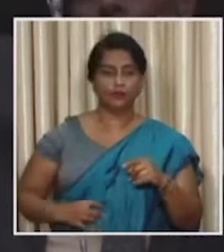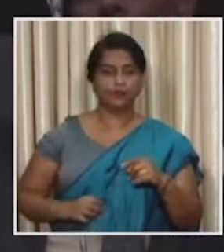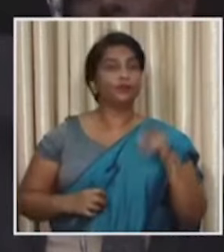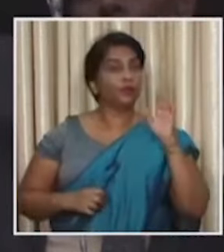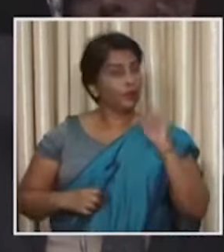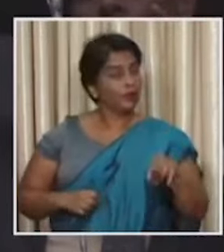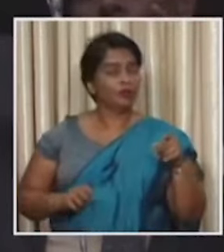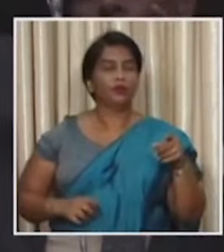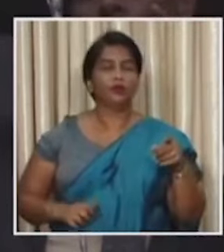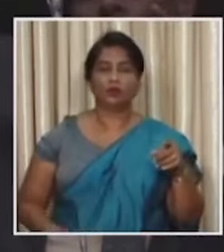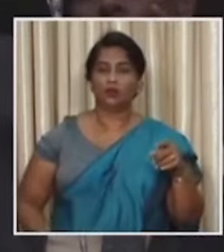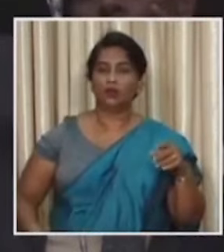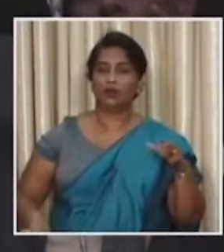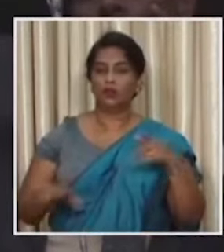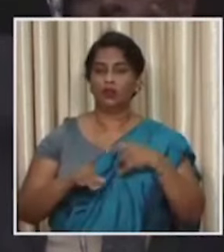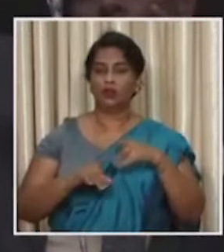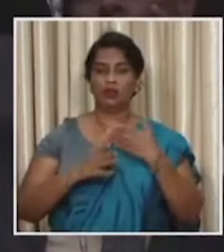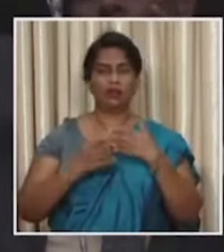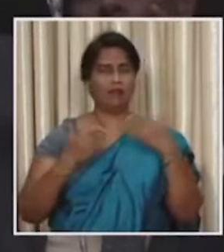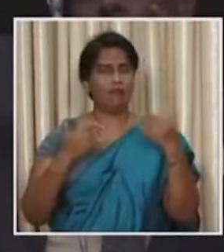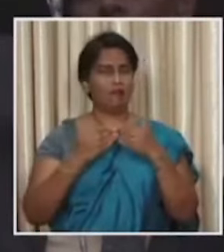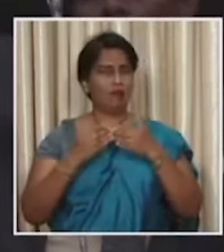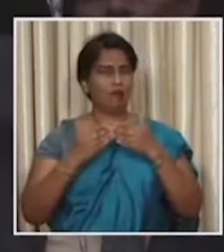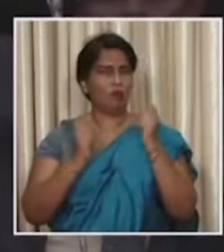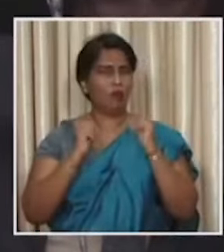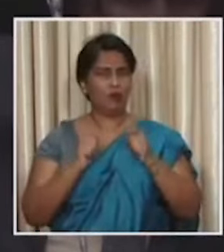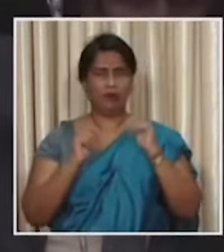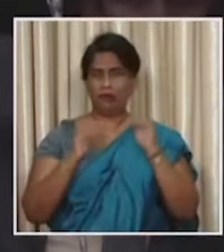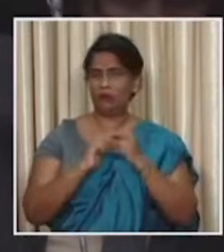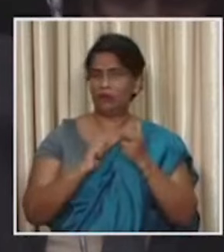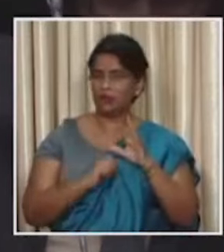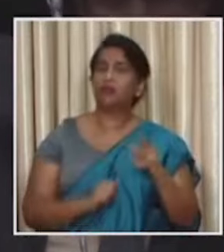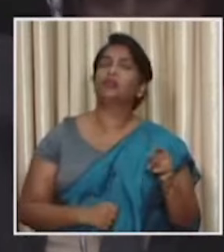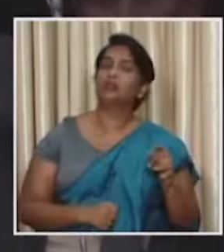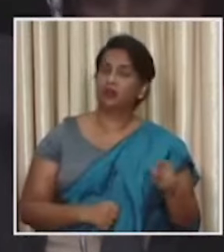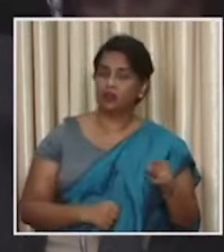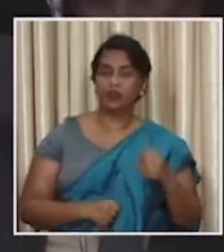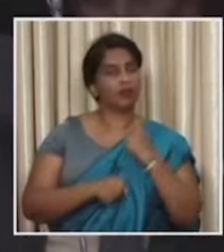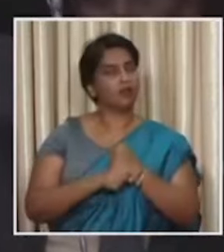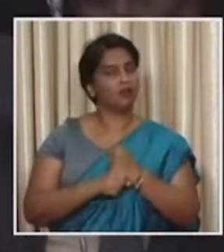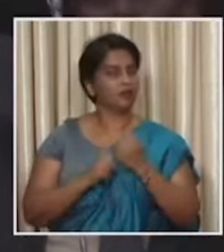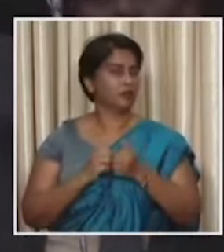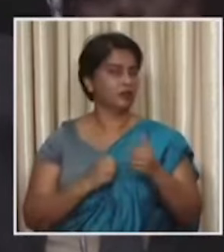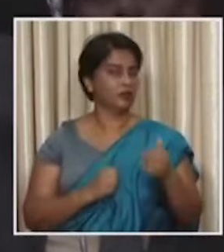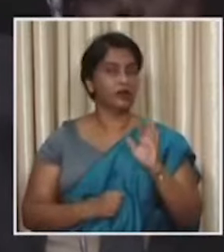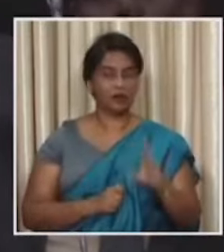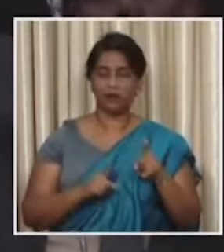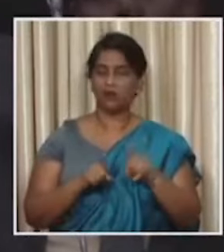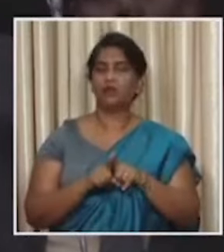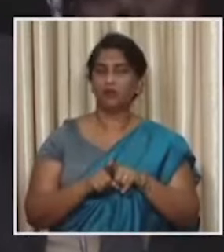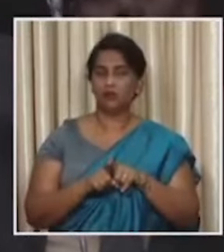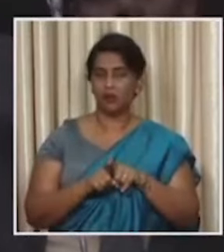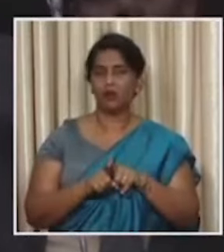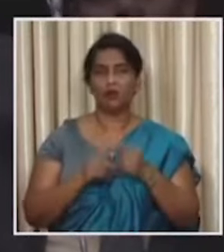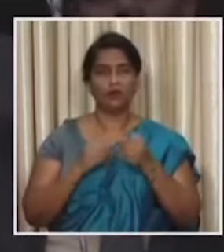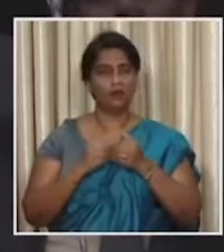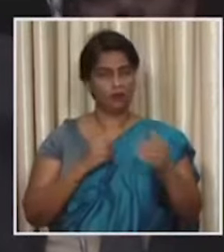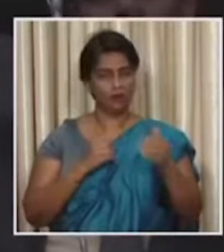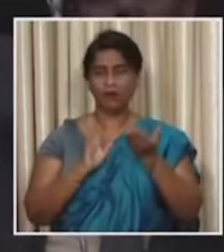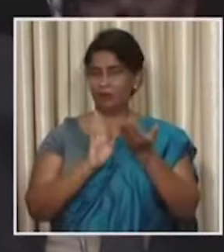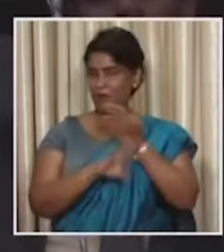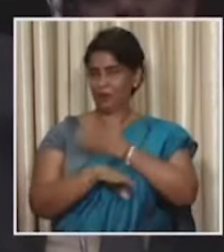took place. Even today, just before this government coming into power, colonization schemes were taking place in